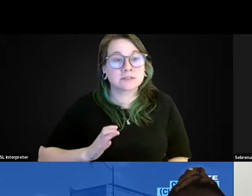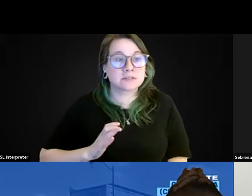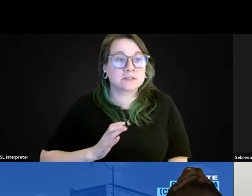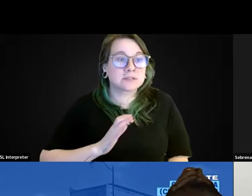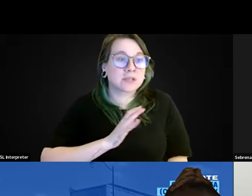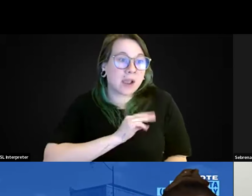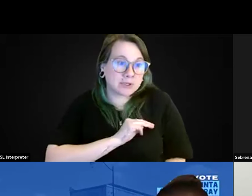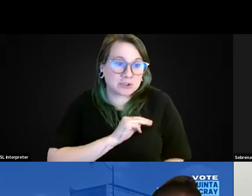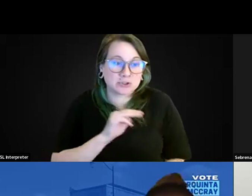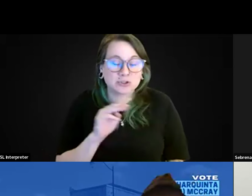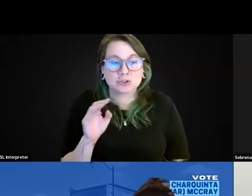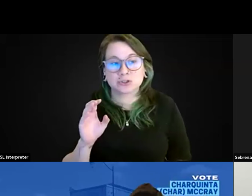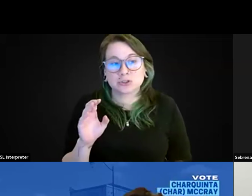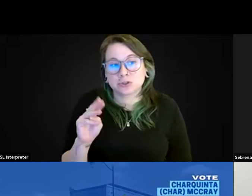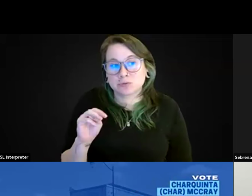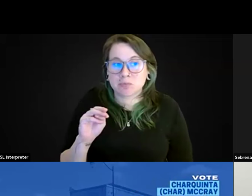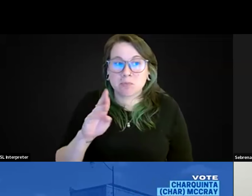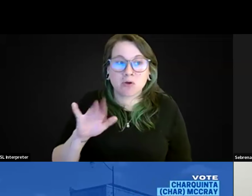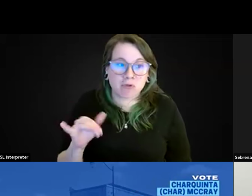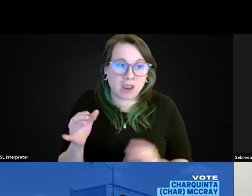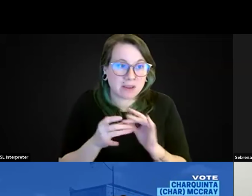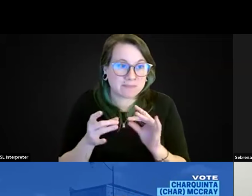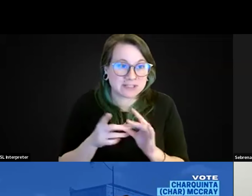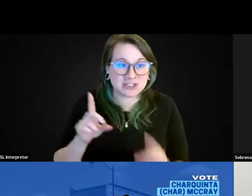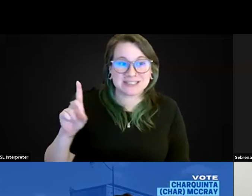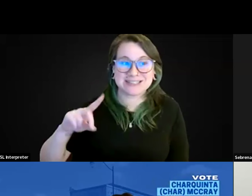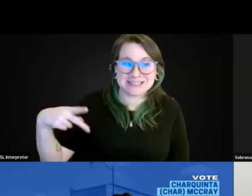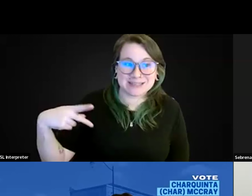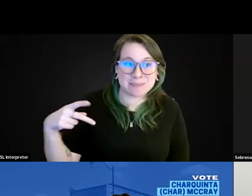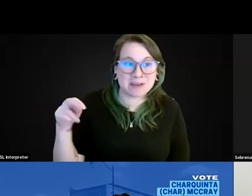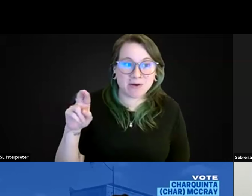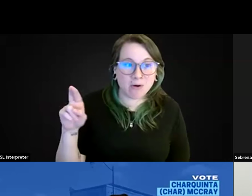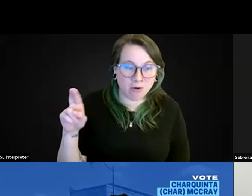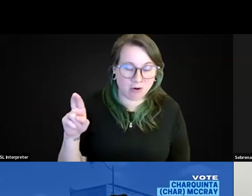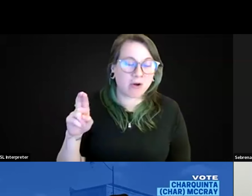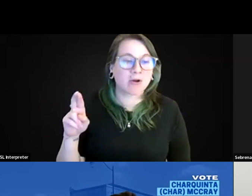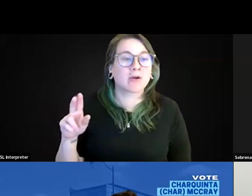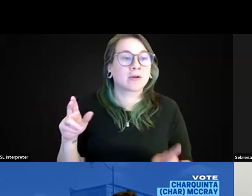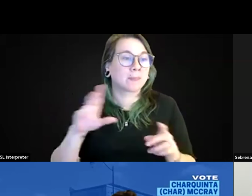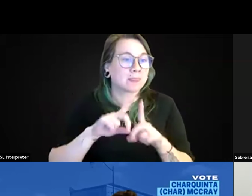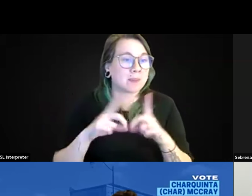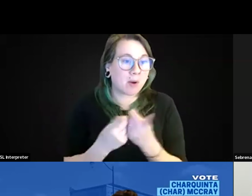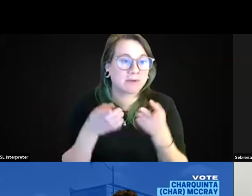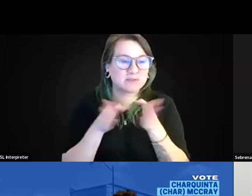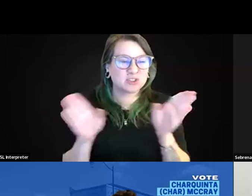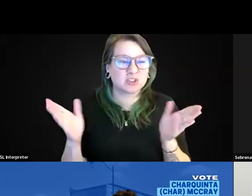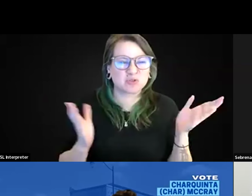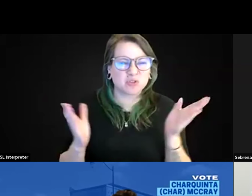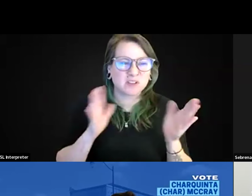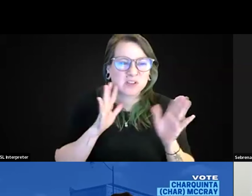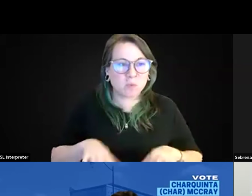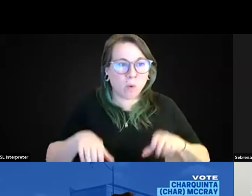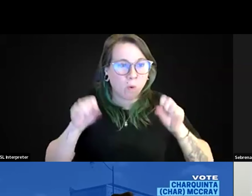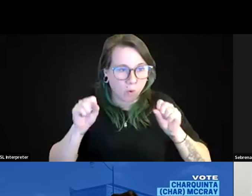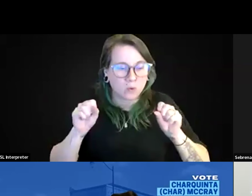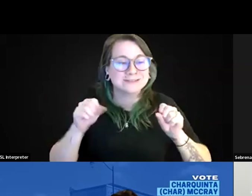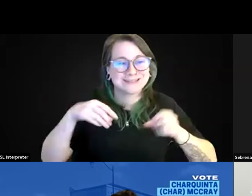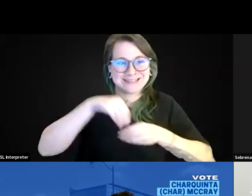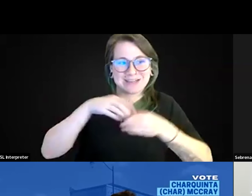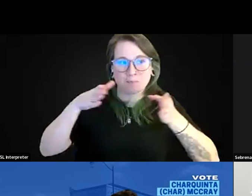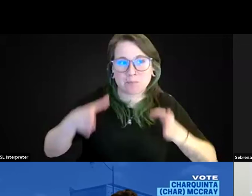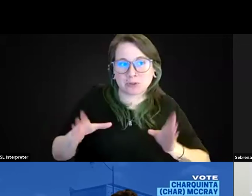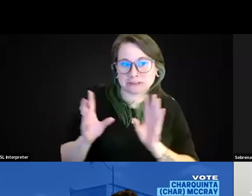this as well. DPR and the Department of General Services are hosting an in-person meeting on the future of